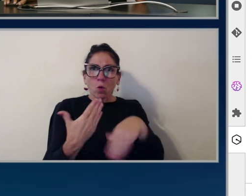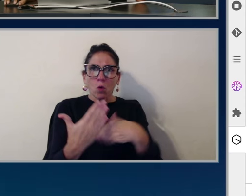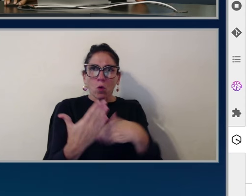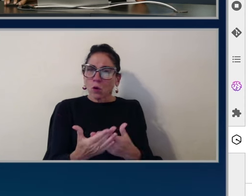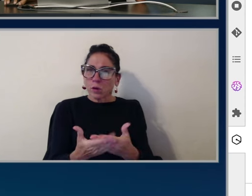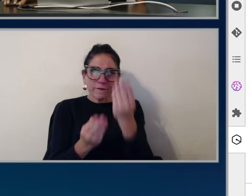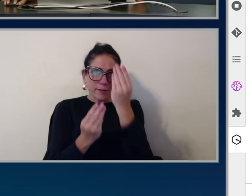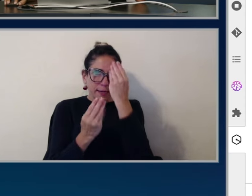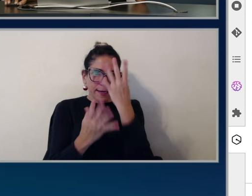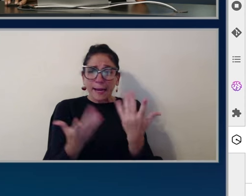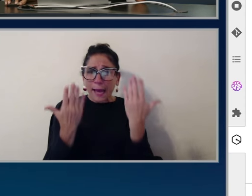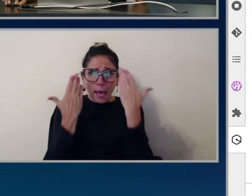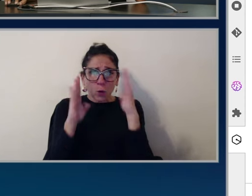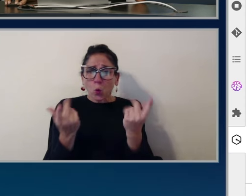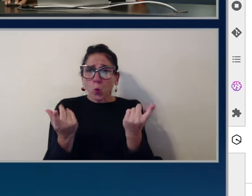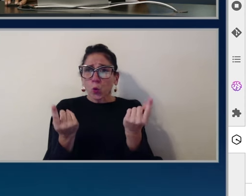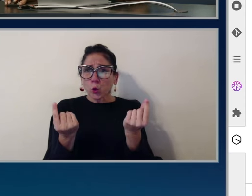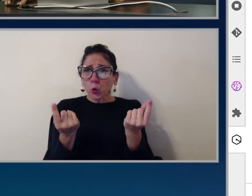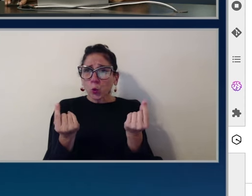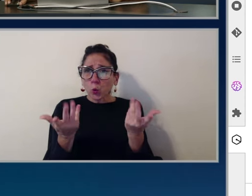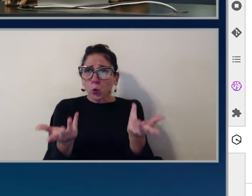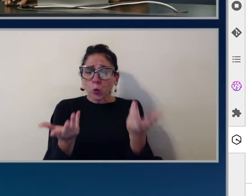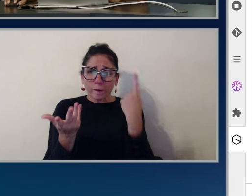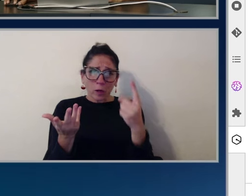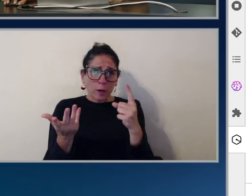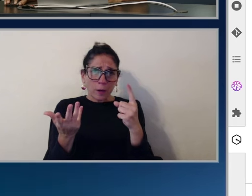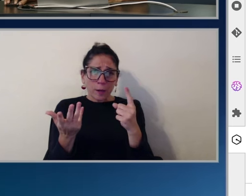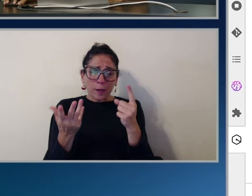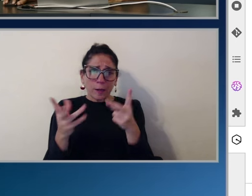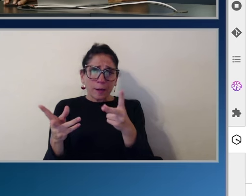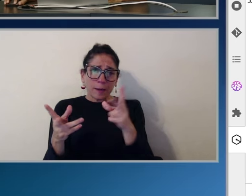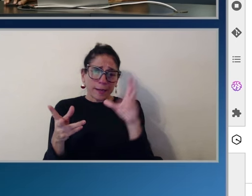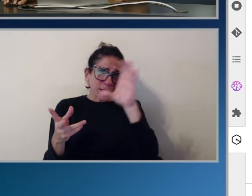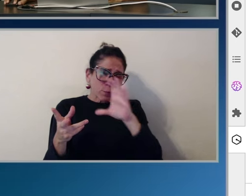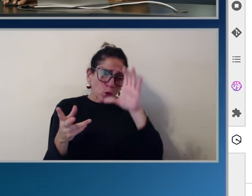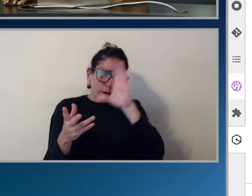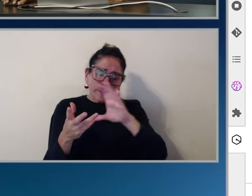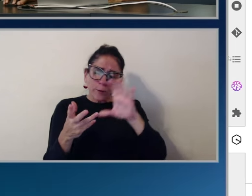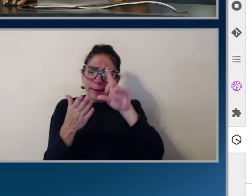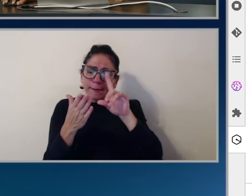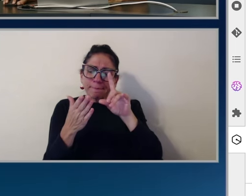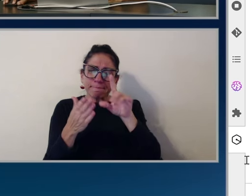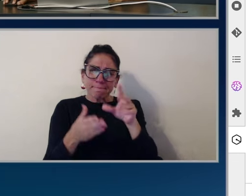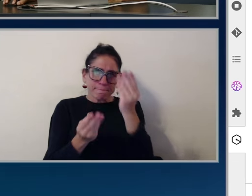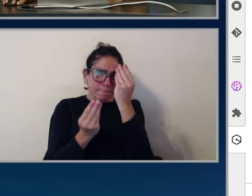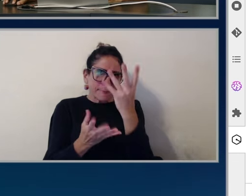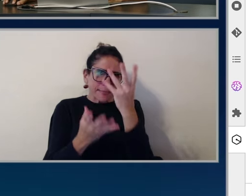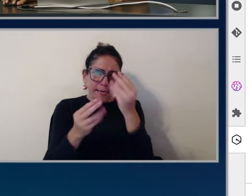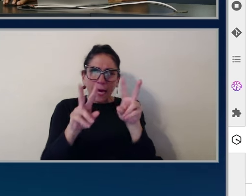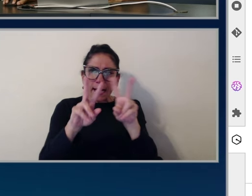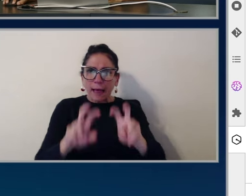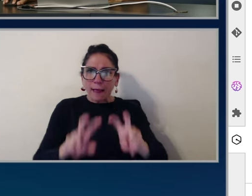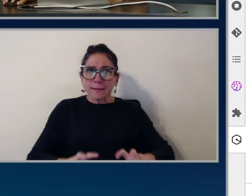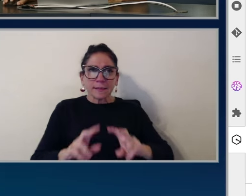know what to do in terms of like exploratory data analysis. So let me give a